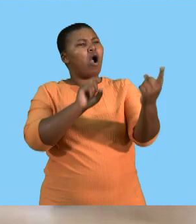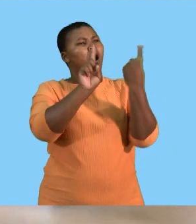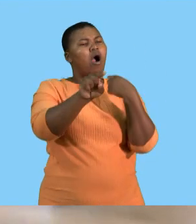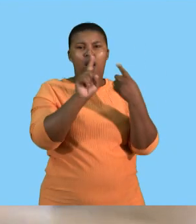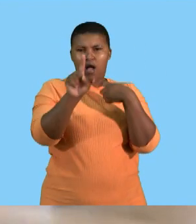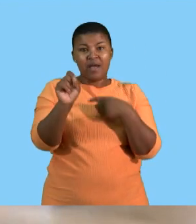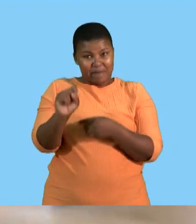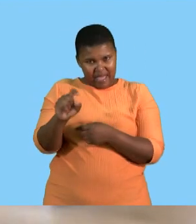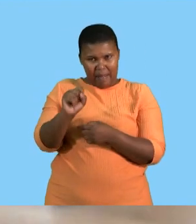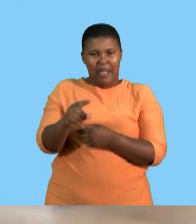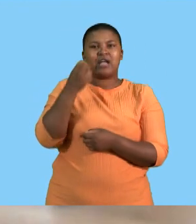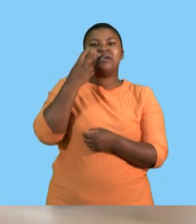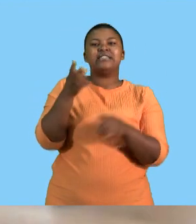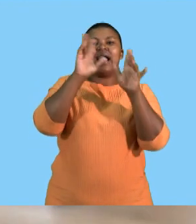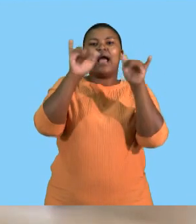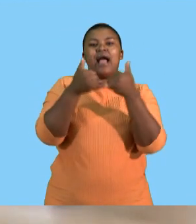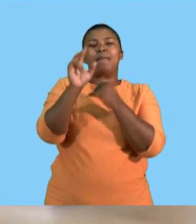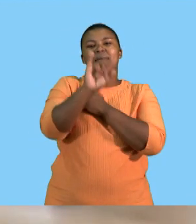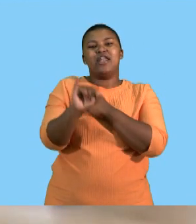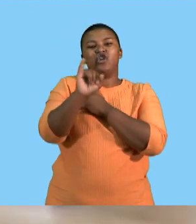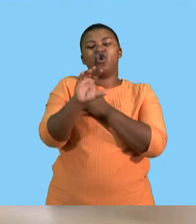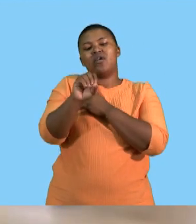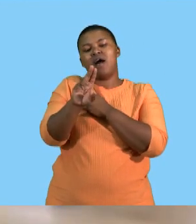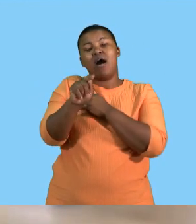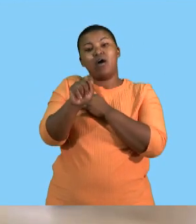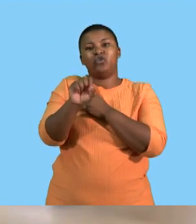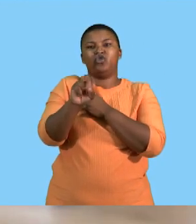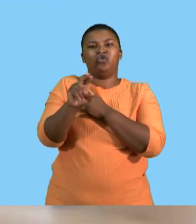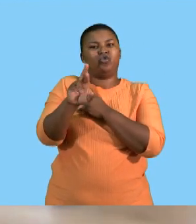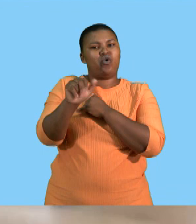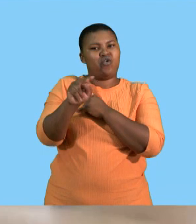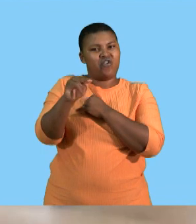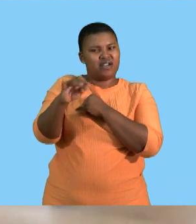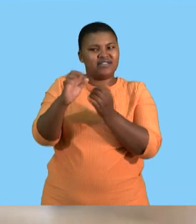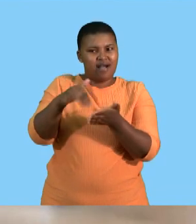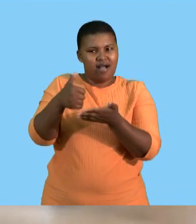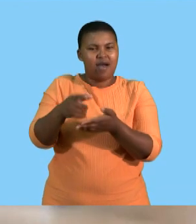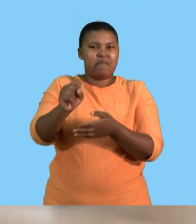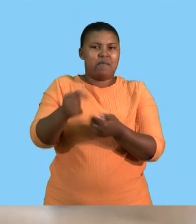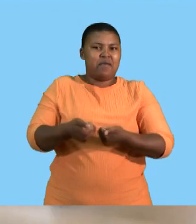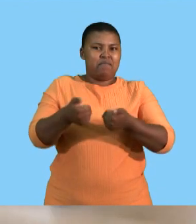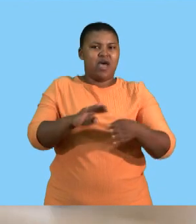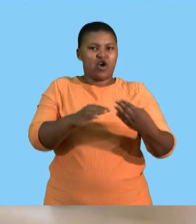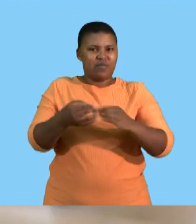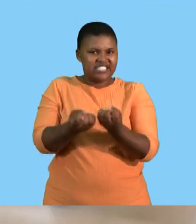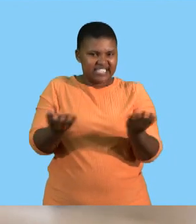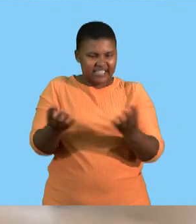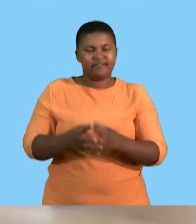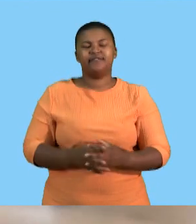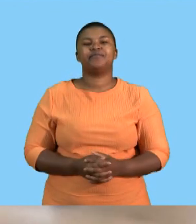a corporate social investment project. And this is the responsibility of our public relations function to implement